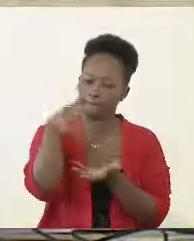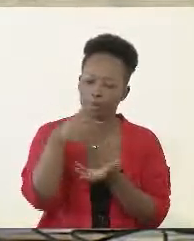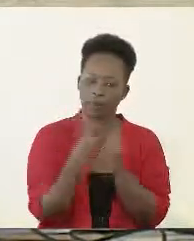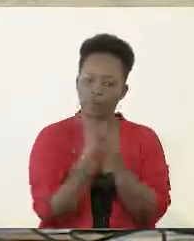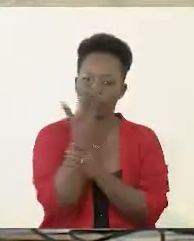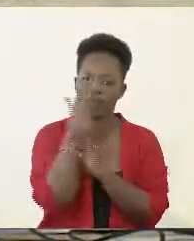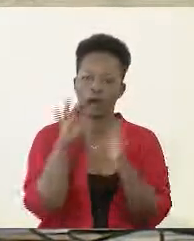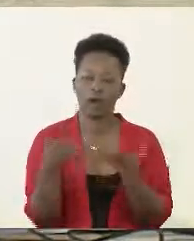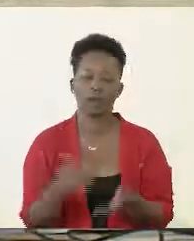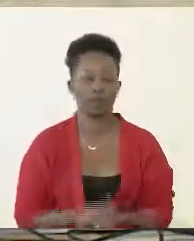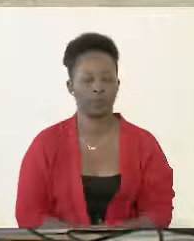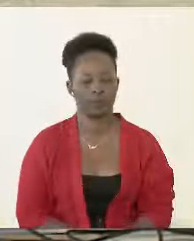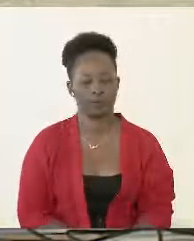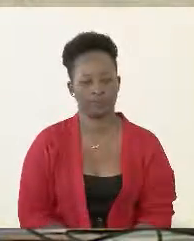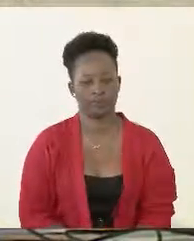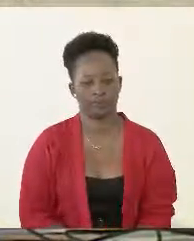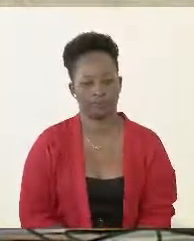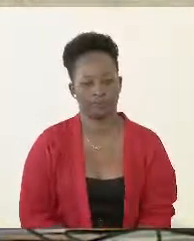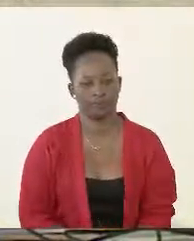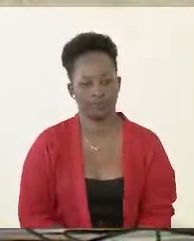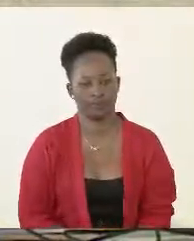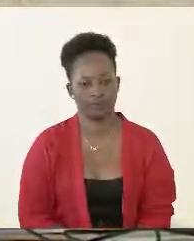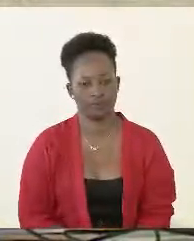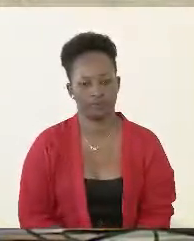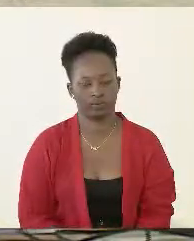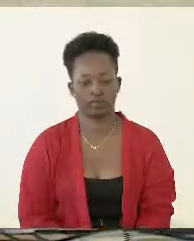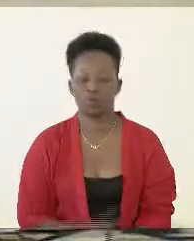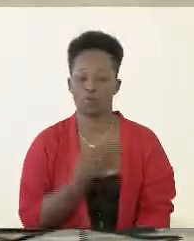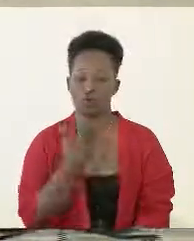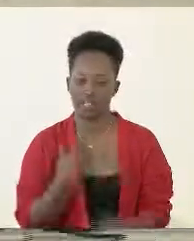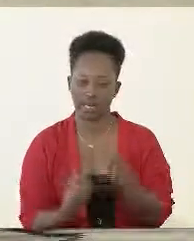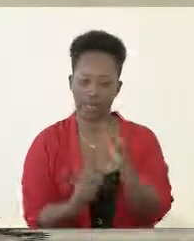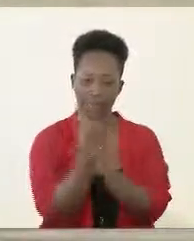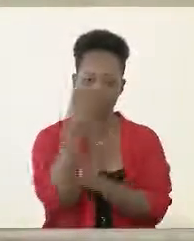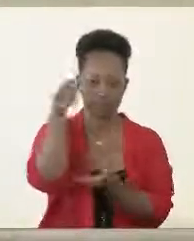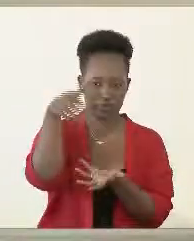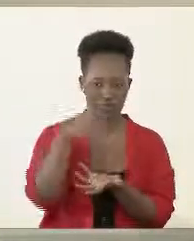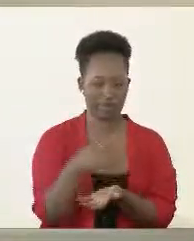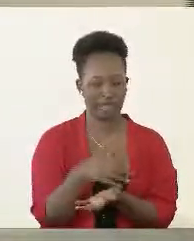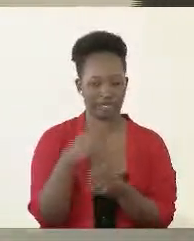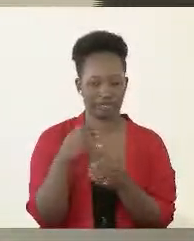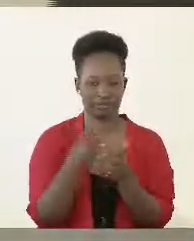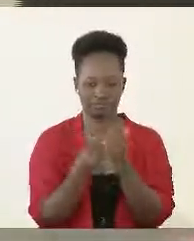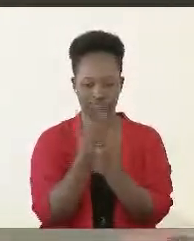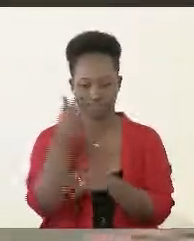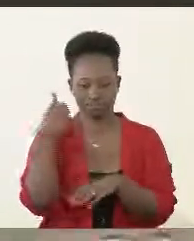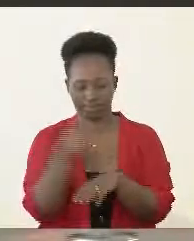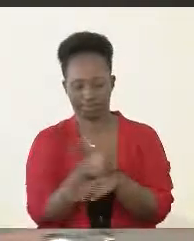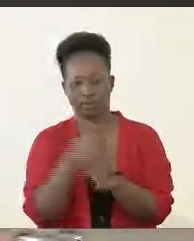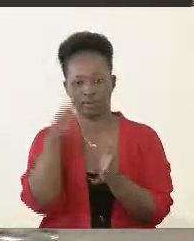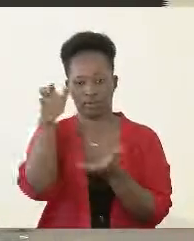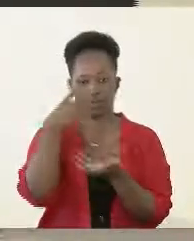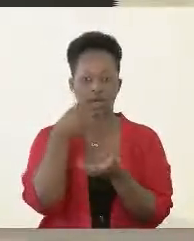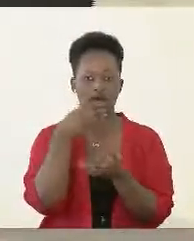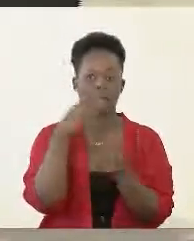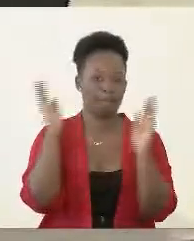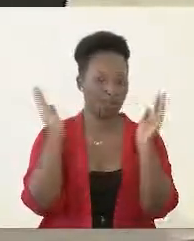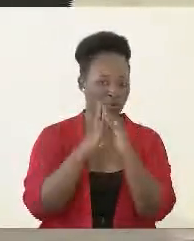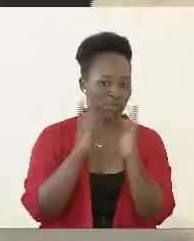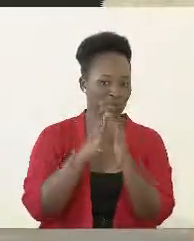supermarket is growing? You intend to initiate a supermarket in your